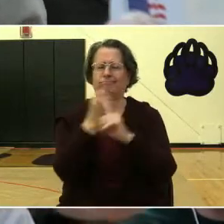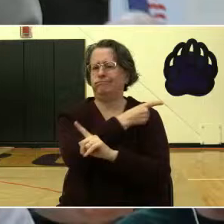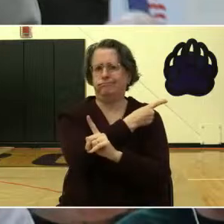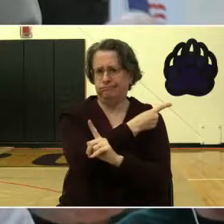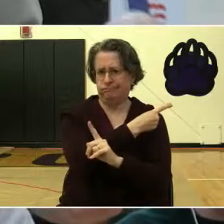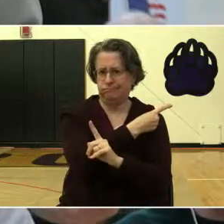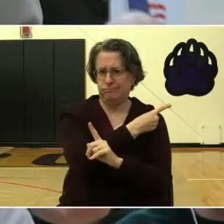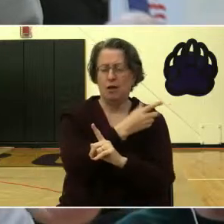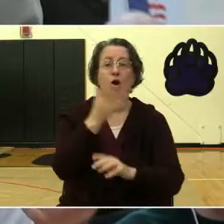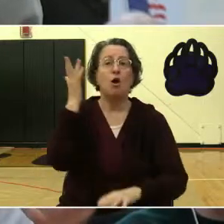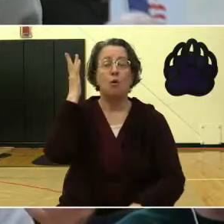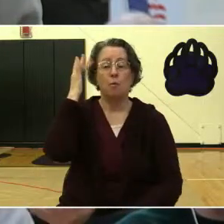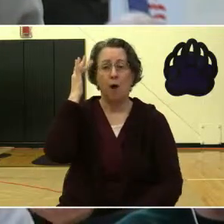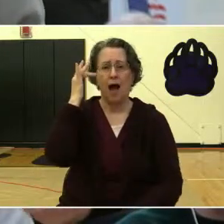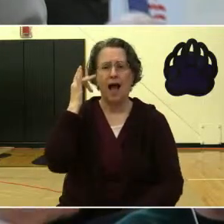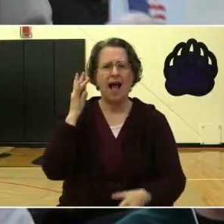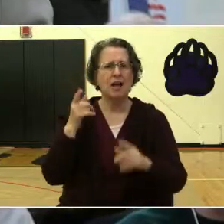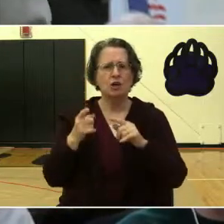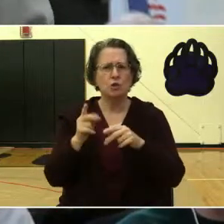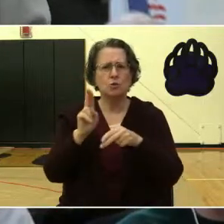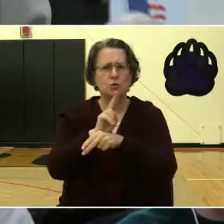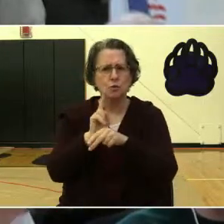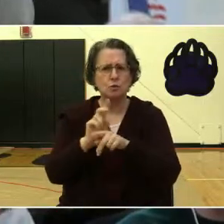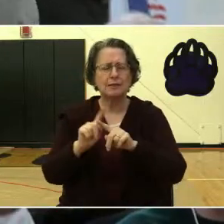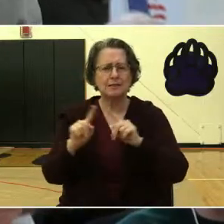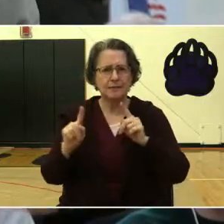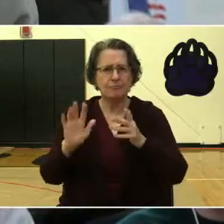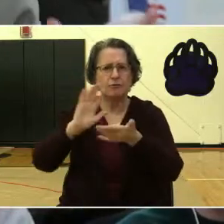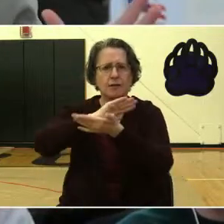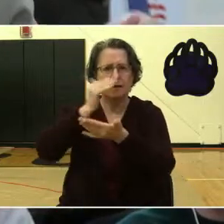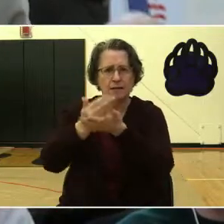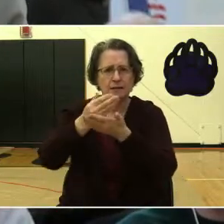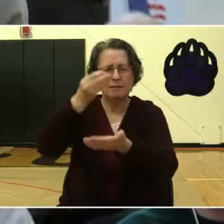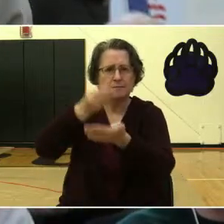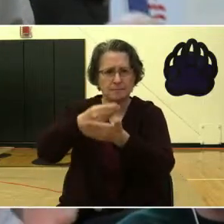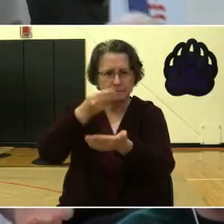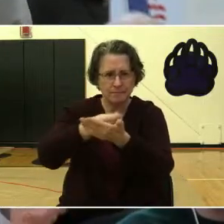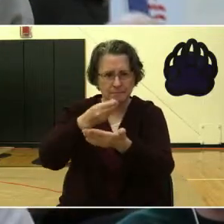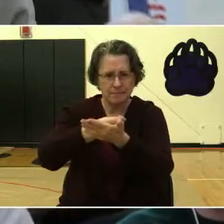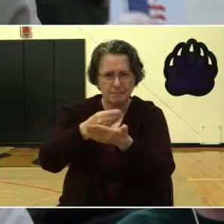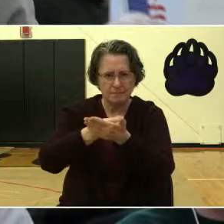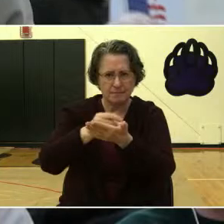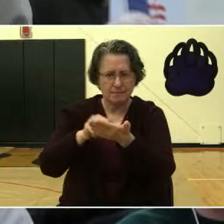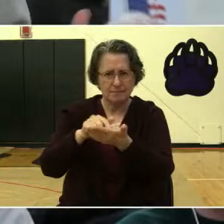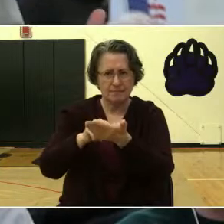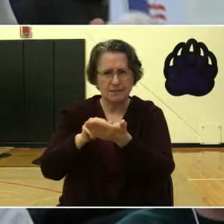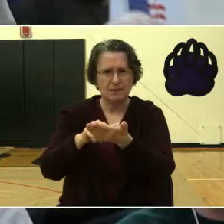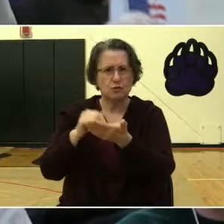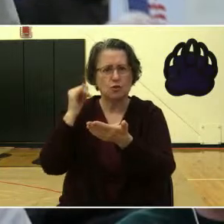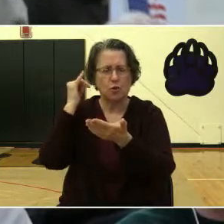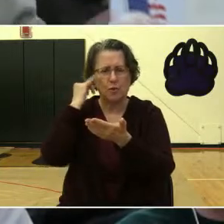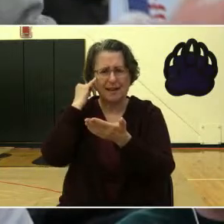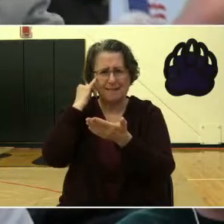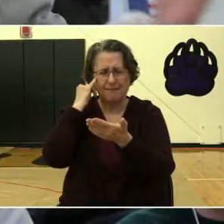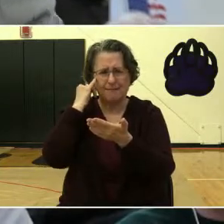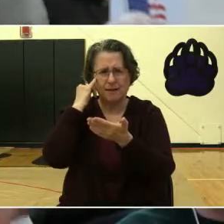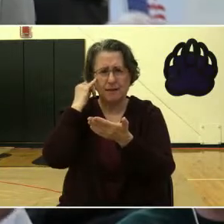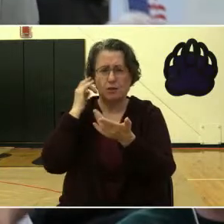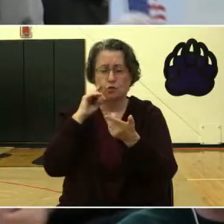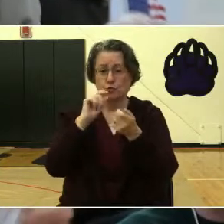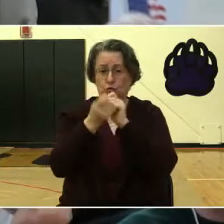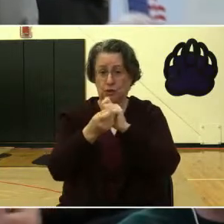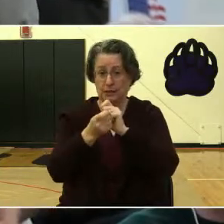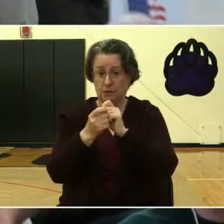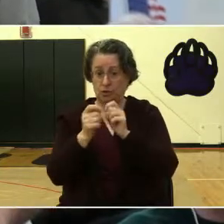the exact same number as before and he said you know that so you're saying that it is out of order to change the words Street